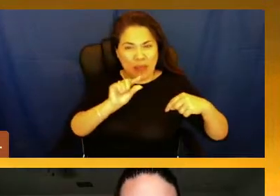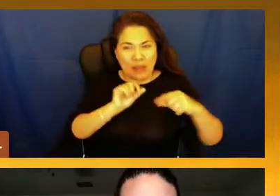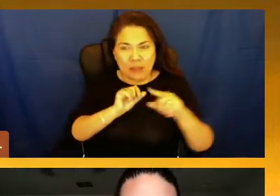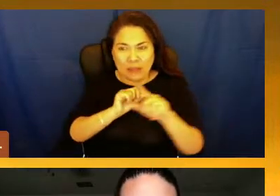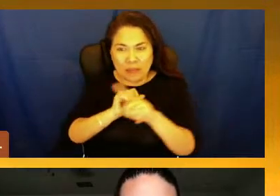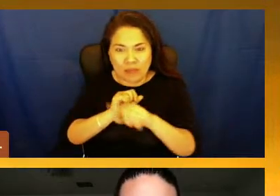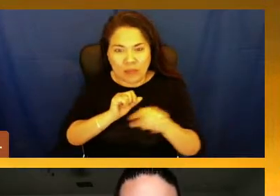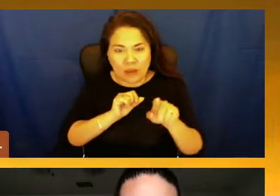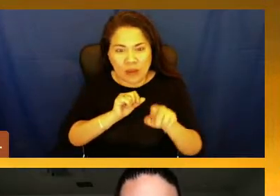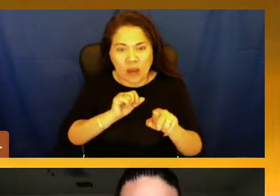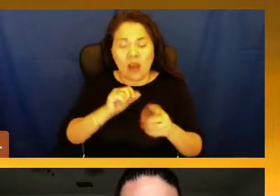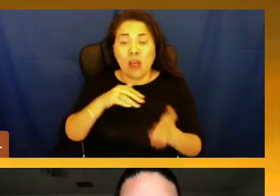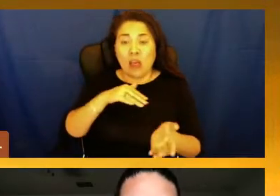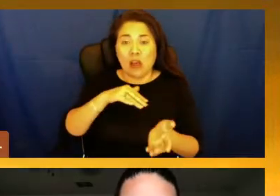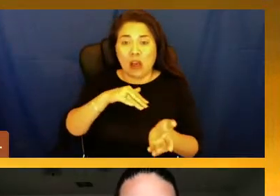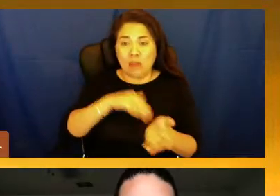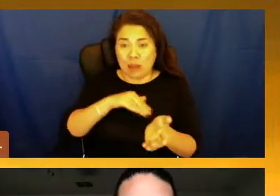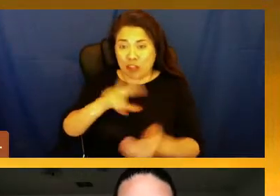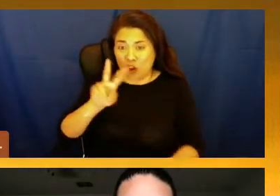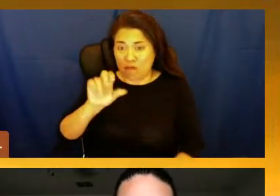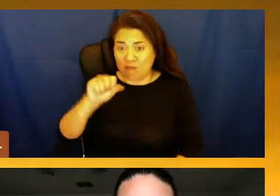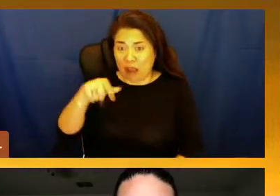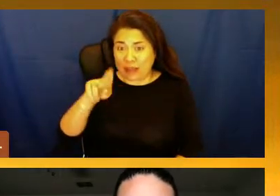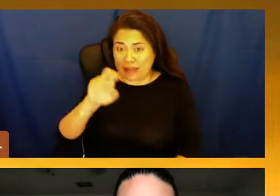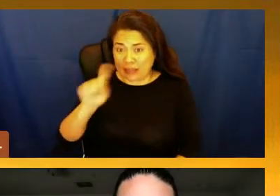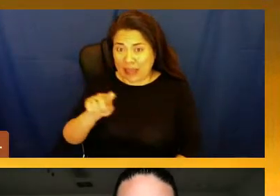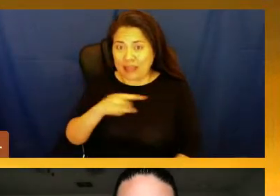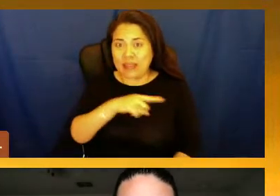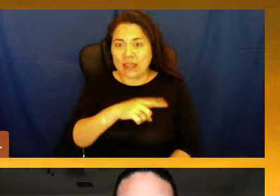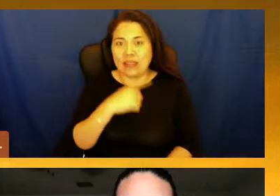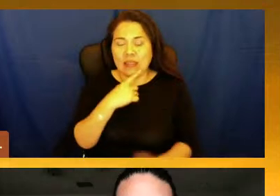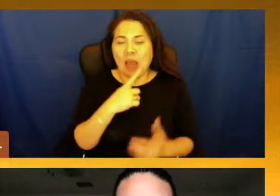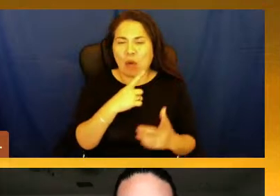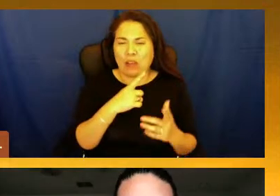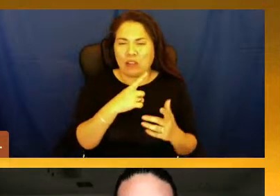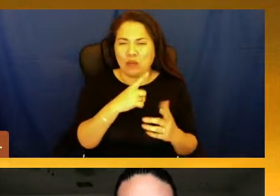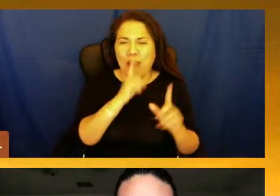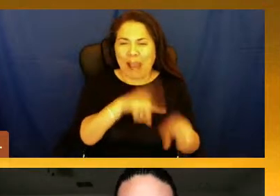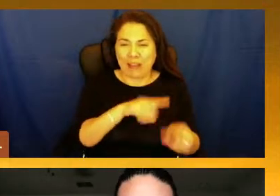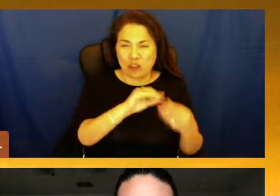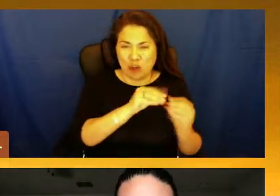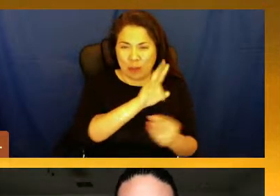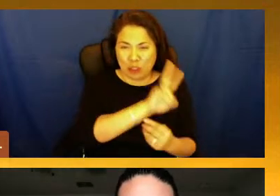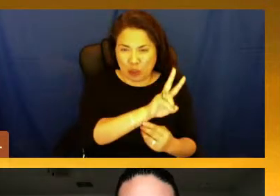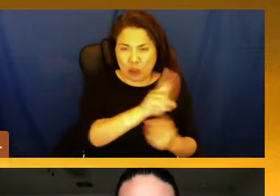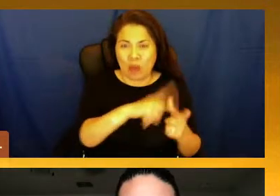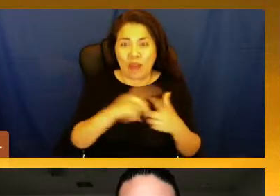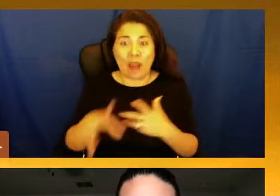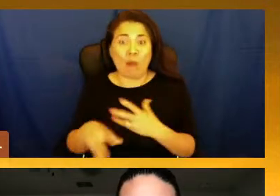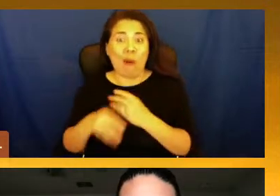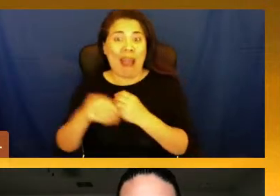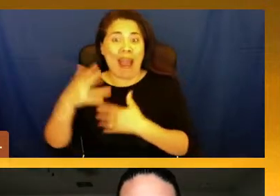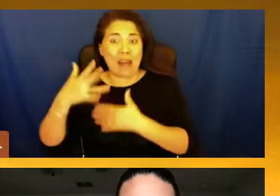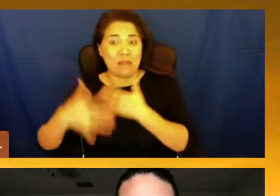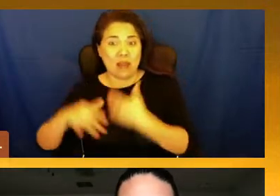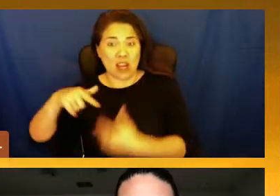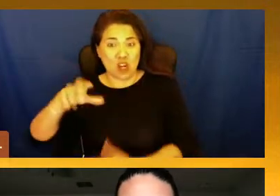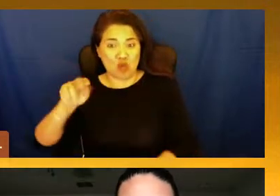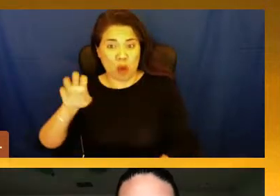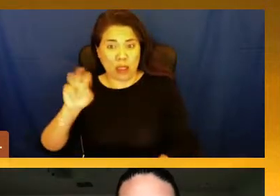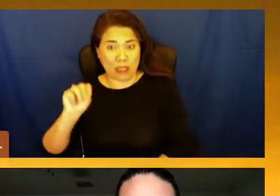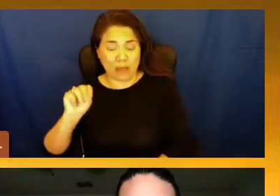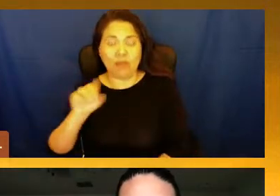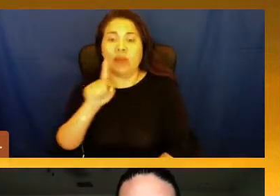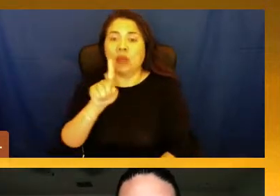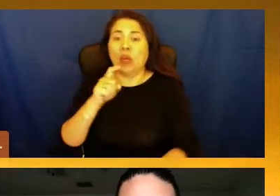talking about systems as well, and then I'll talk about blood quantum. But you know, I think we have to look at all the systems, you know, that have